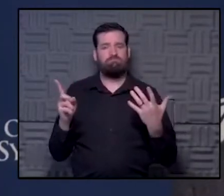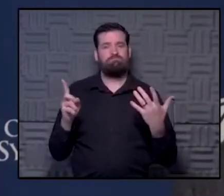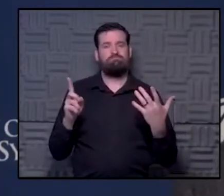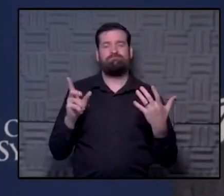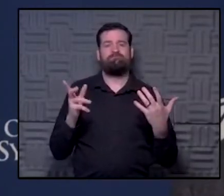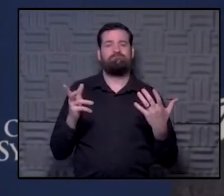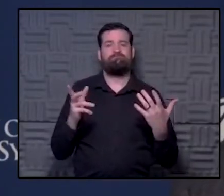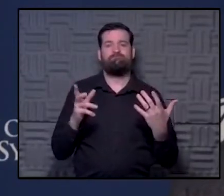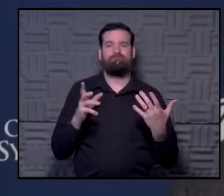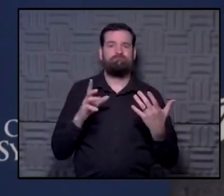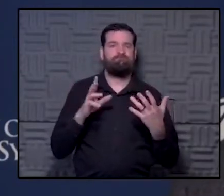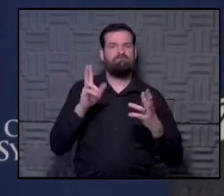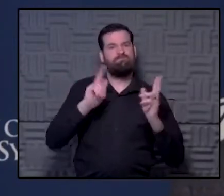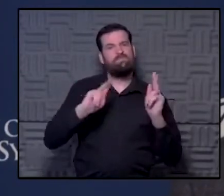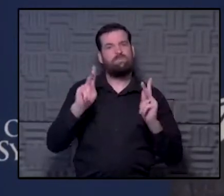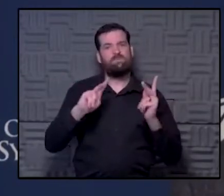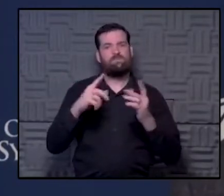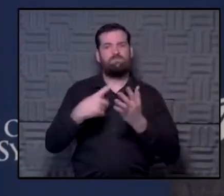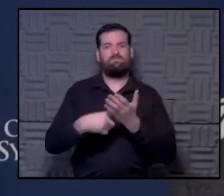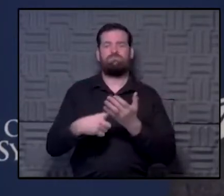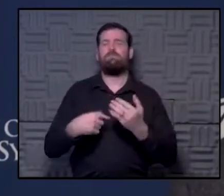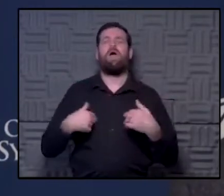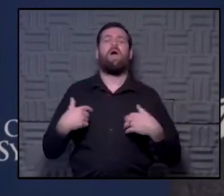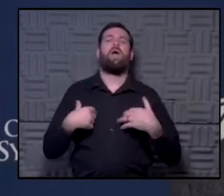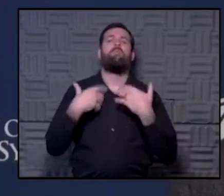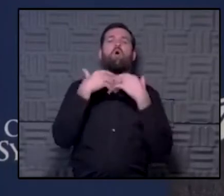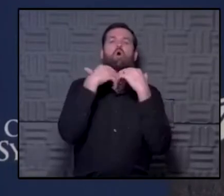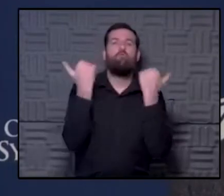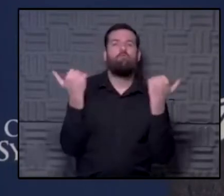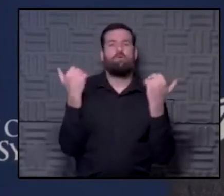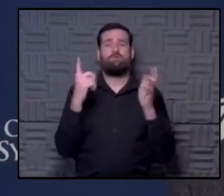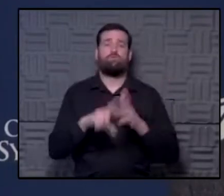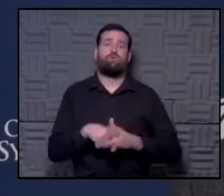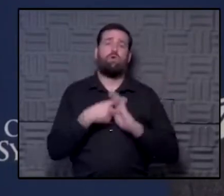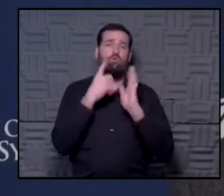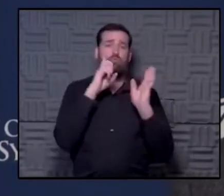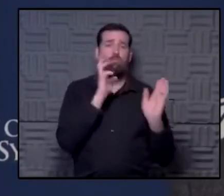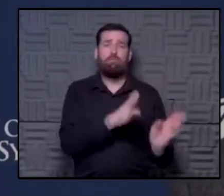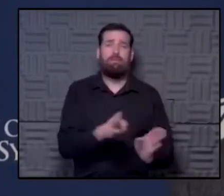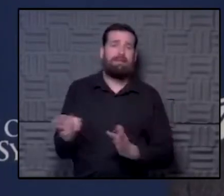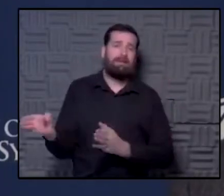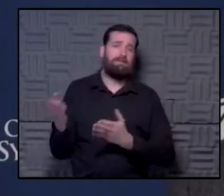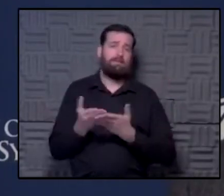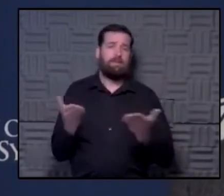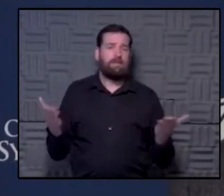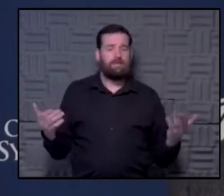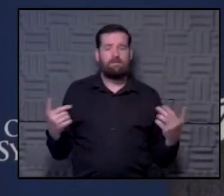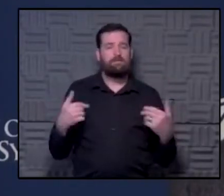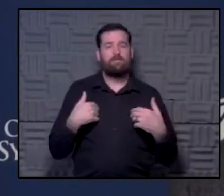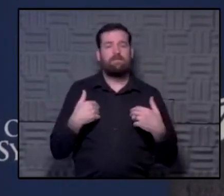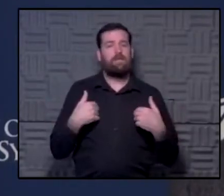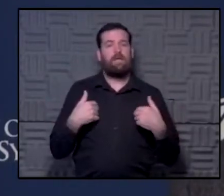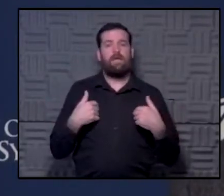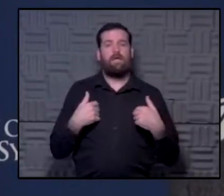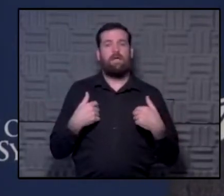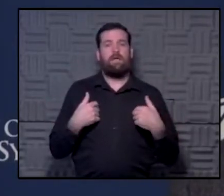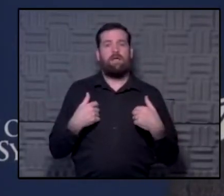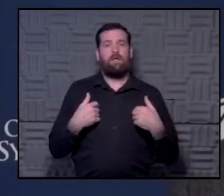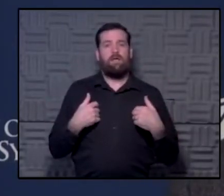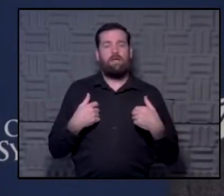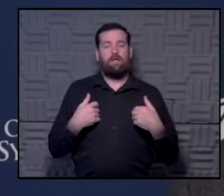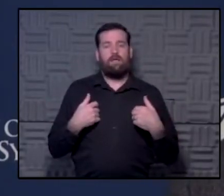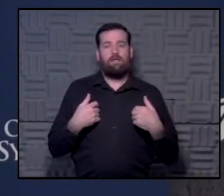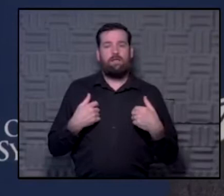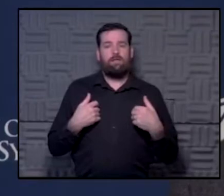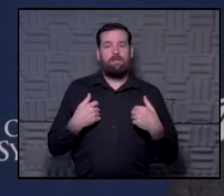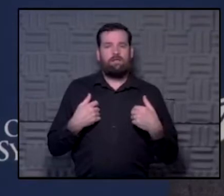relations and folks talking about, I'm over this, I'm done, I'm starting to plan things, and I keep being